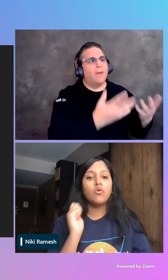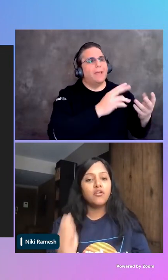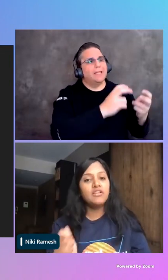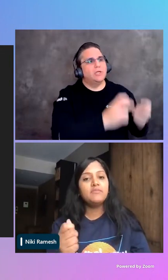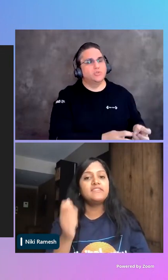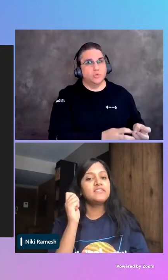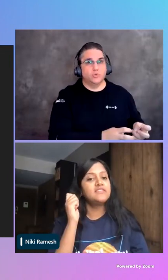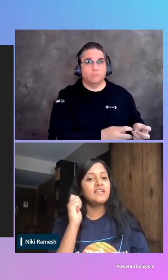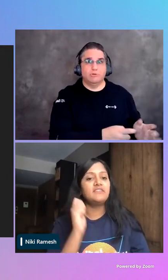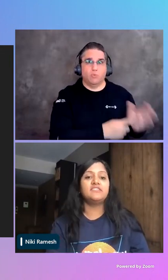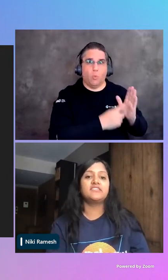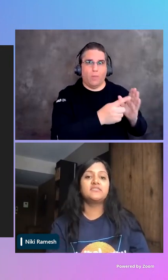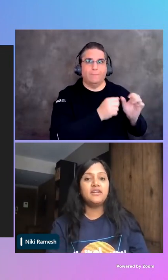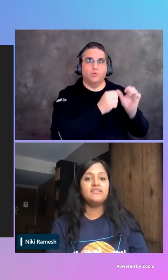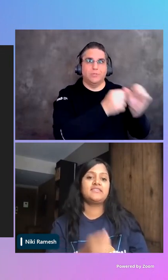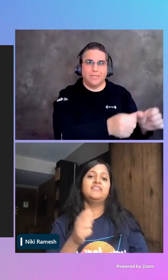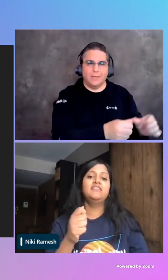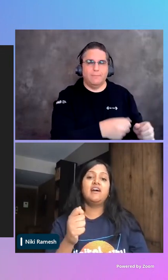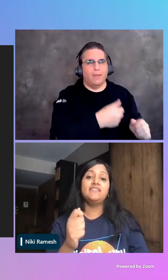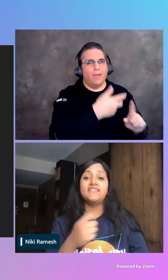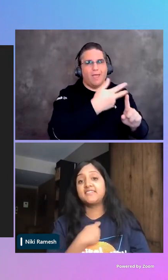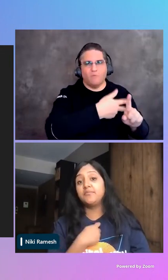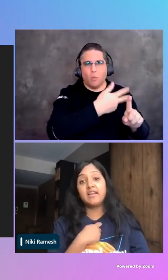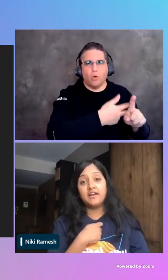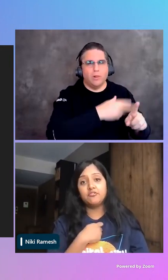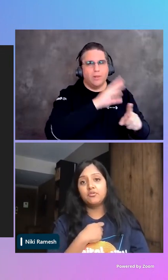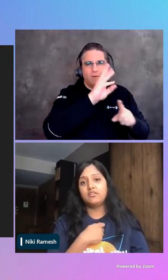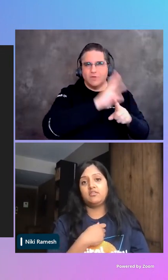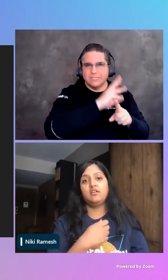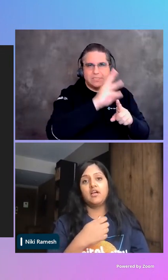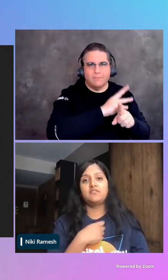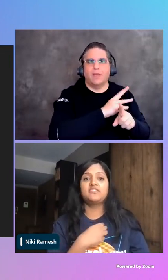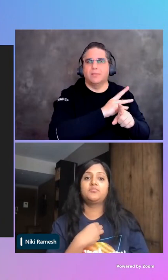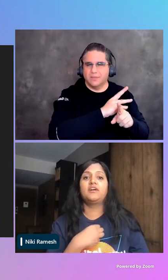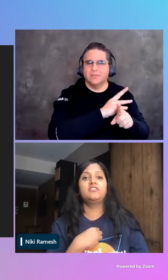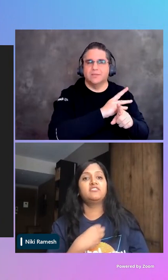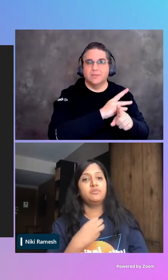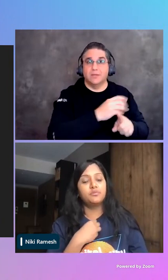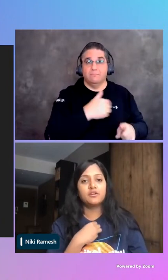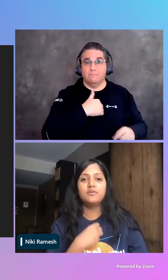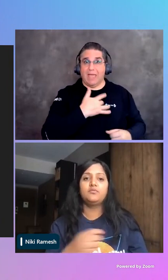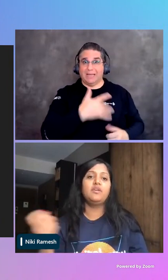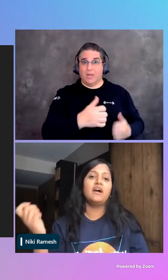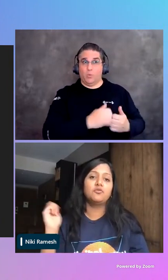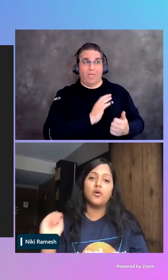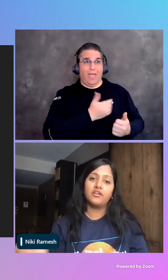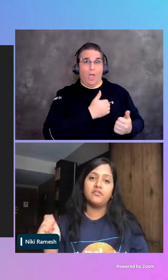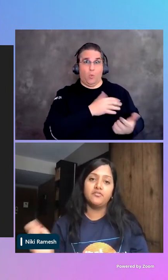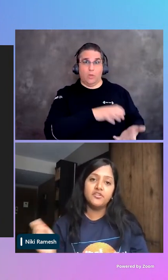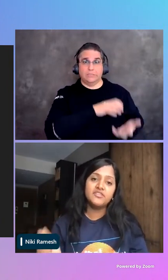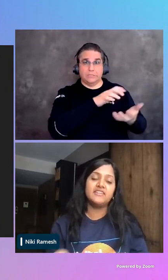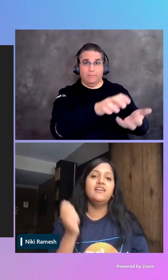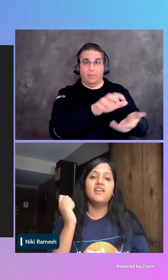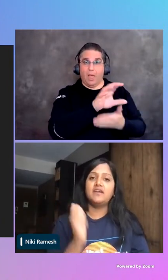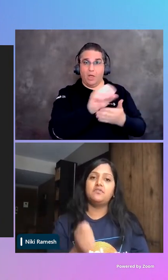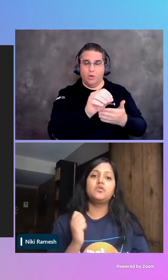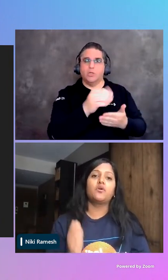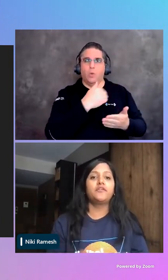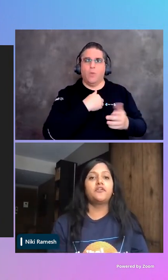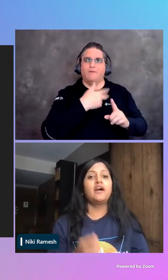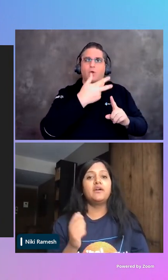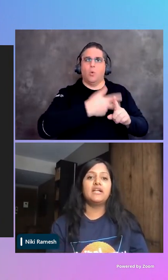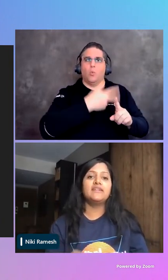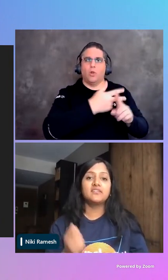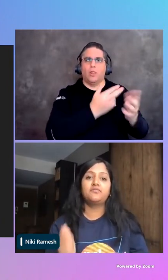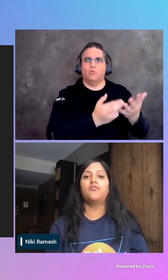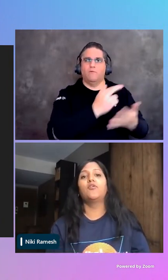every quarterly basis, every 6 months. This is something I do with a lot of our suppliers we work with. We have quarterly reviews, and every